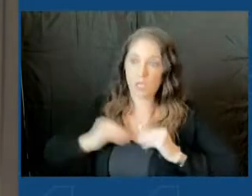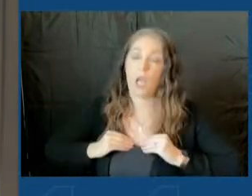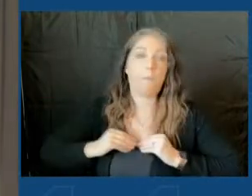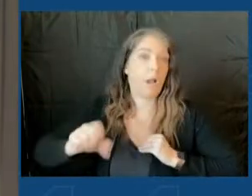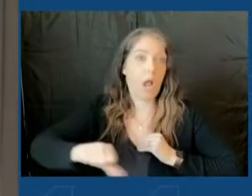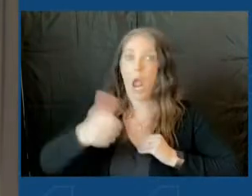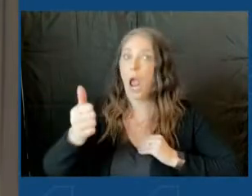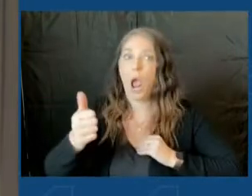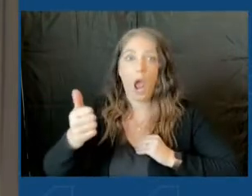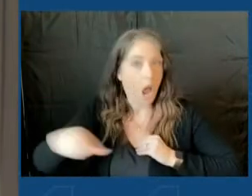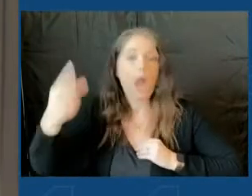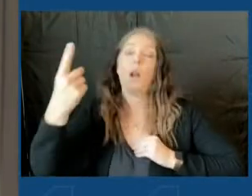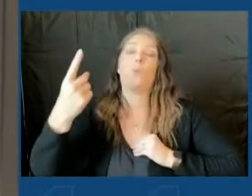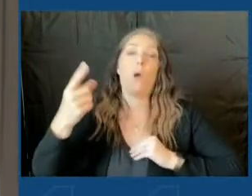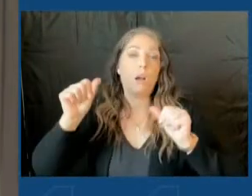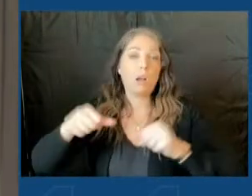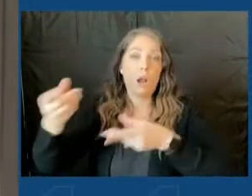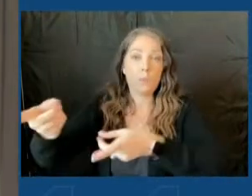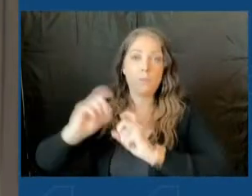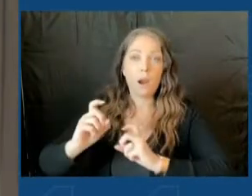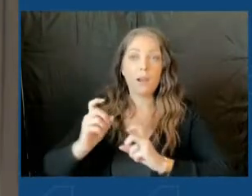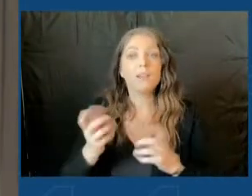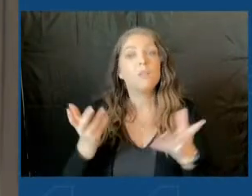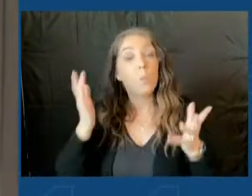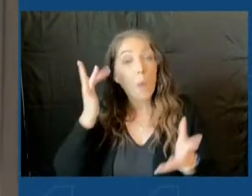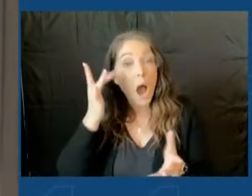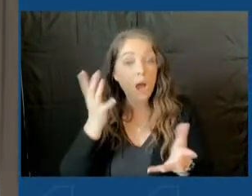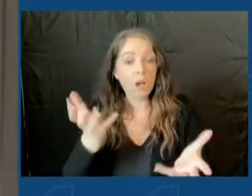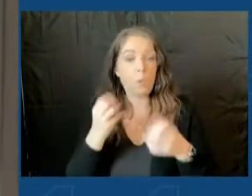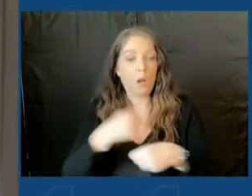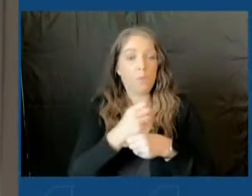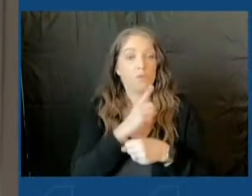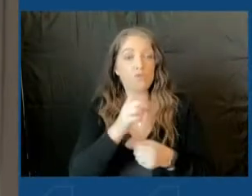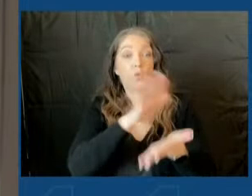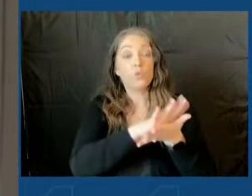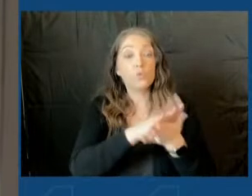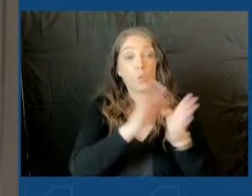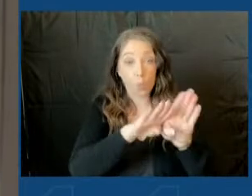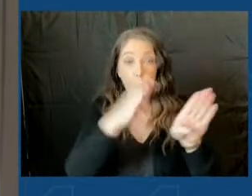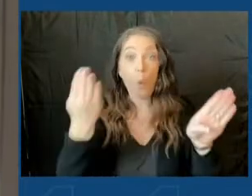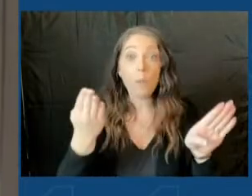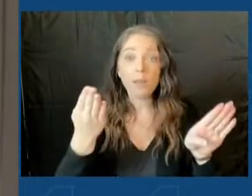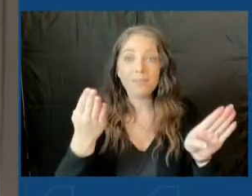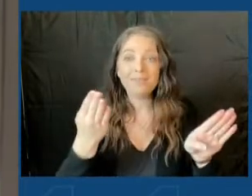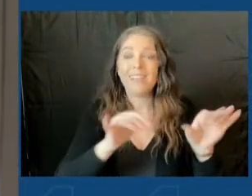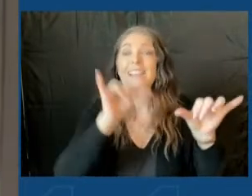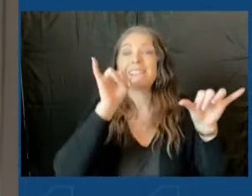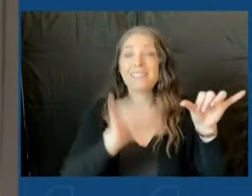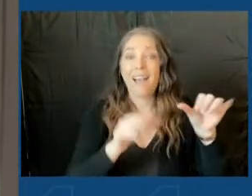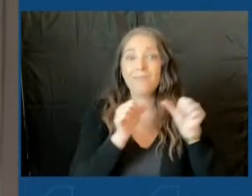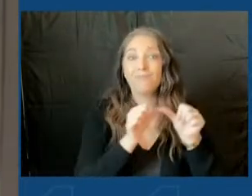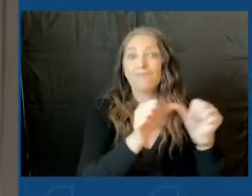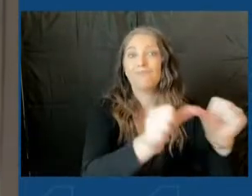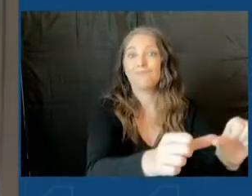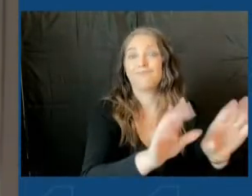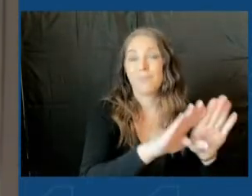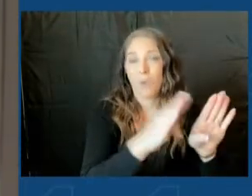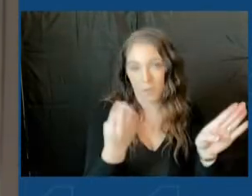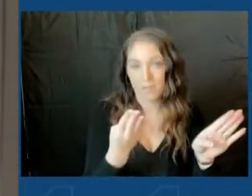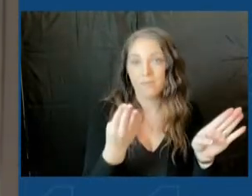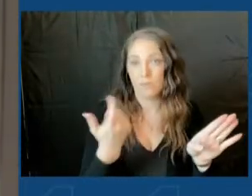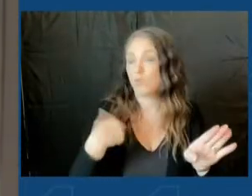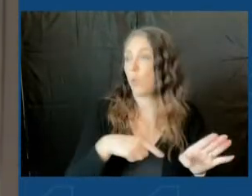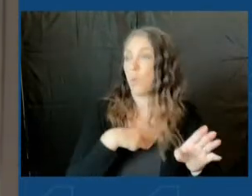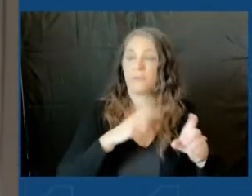was not only to make sure that the schools opened, but that they stayed open. So we were continuously supplying, particularly through January